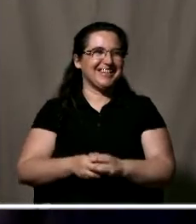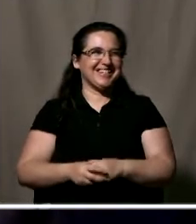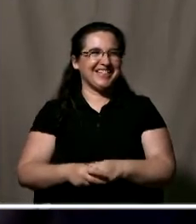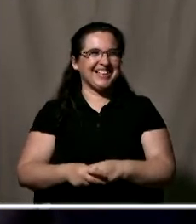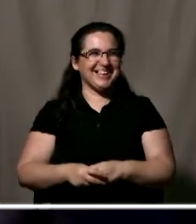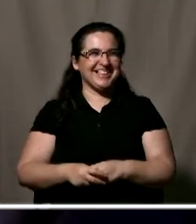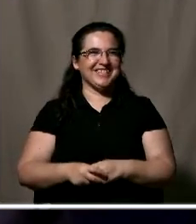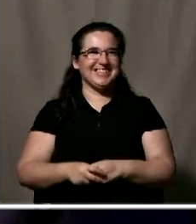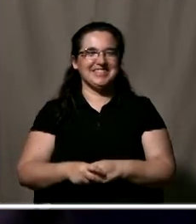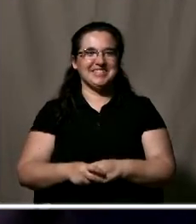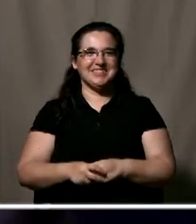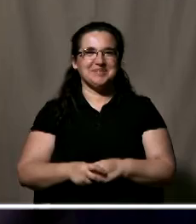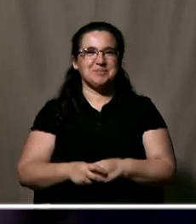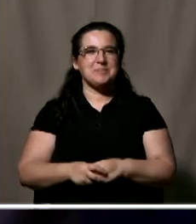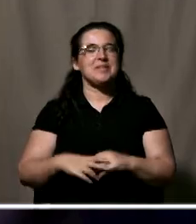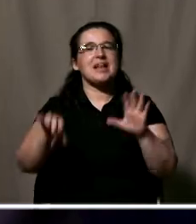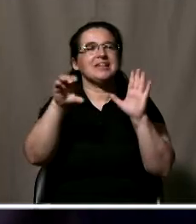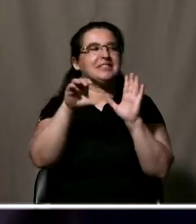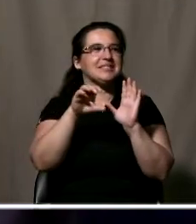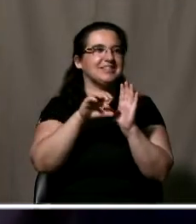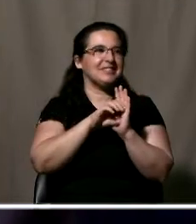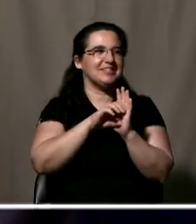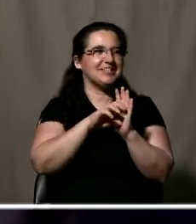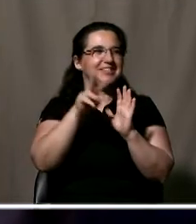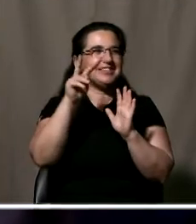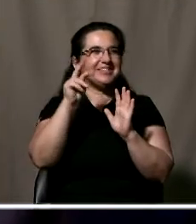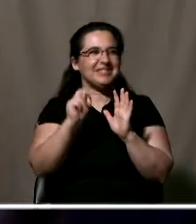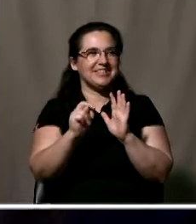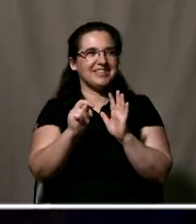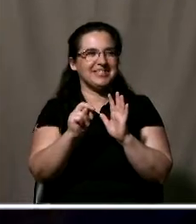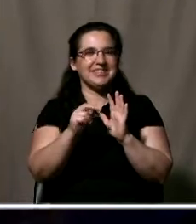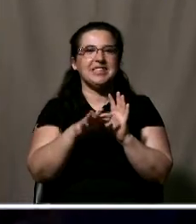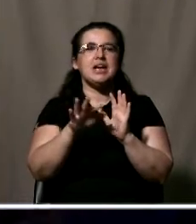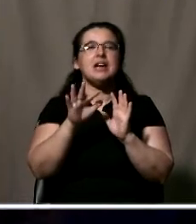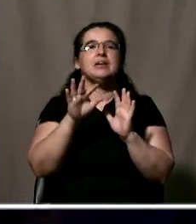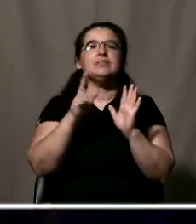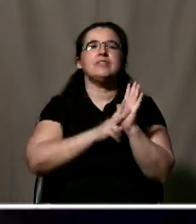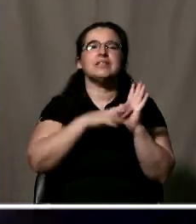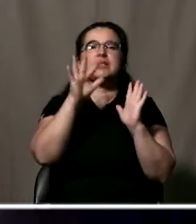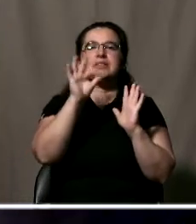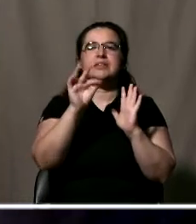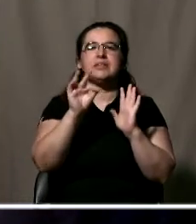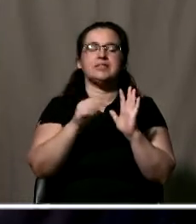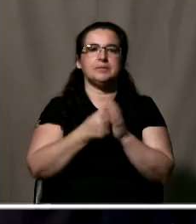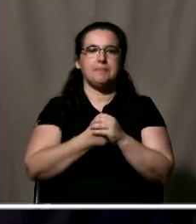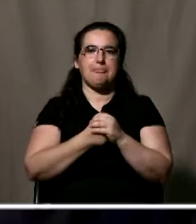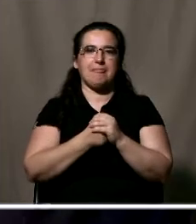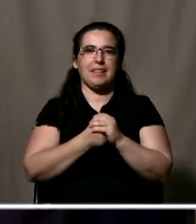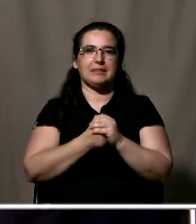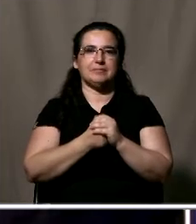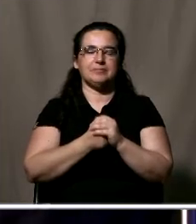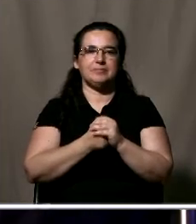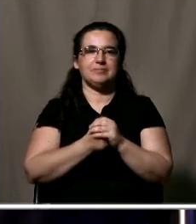Philippians, the third chapter, the 14th verse. I know enough Portuguese to